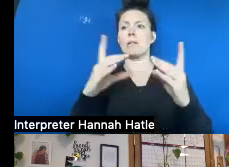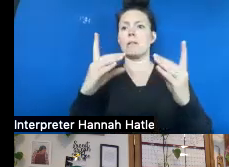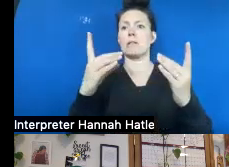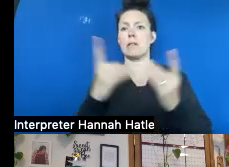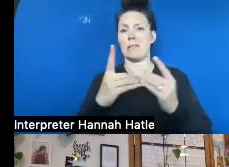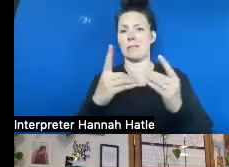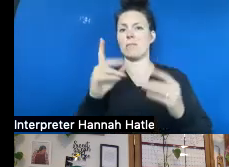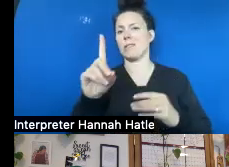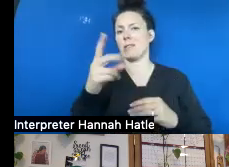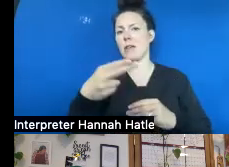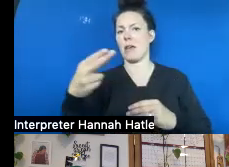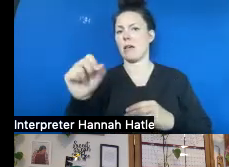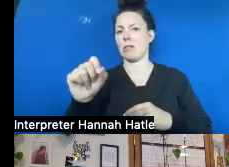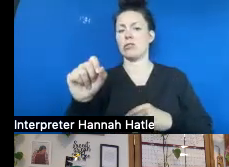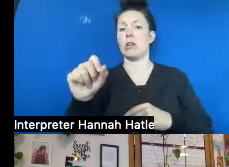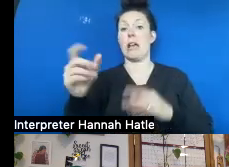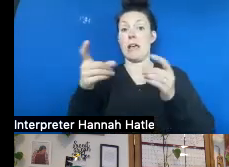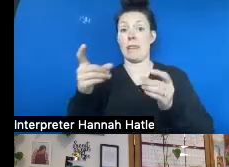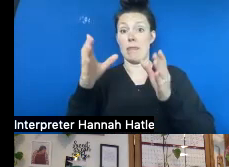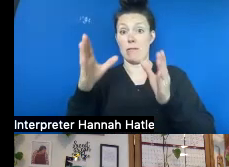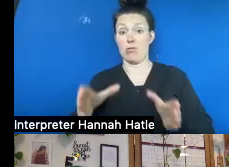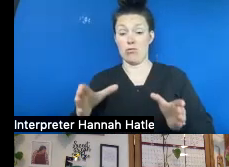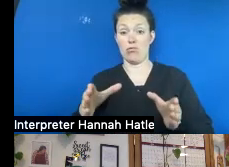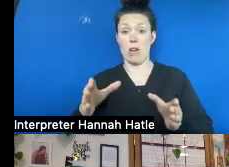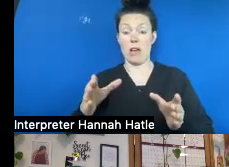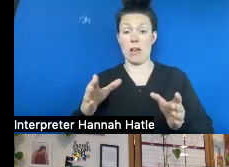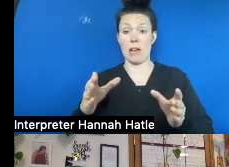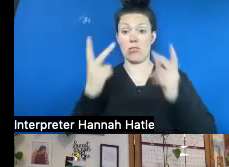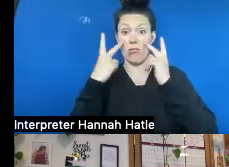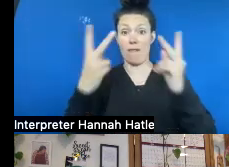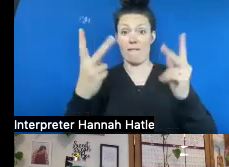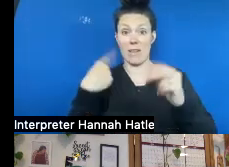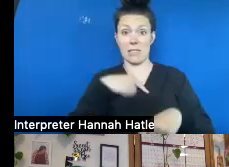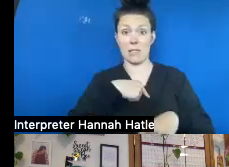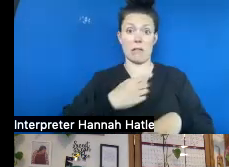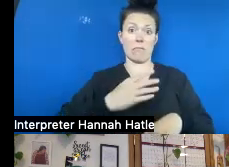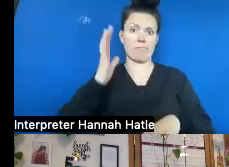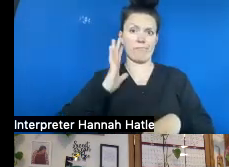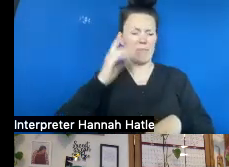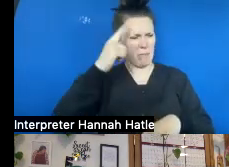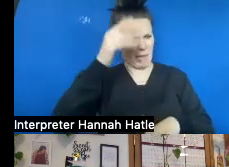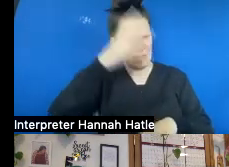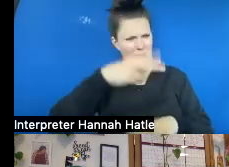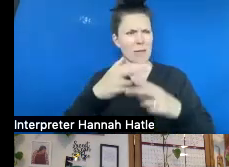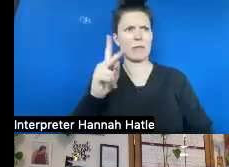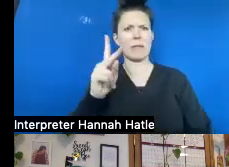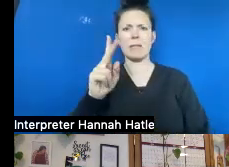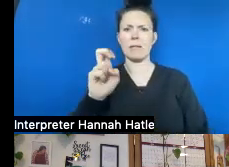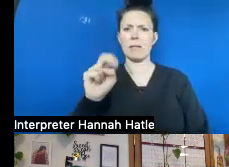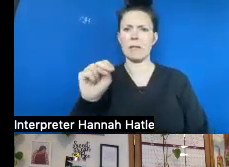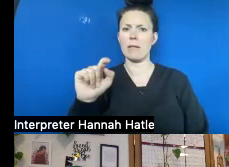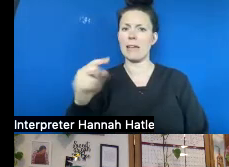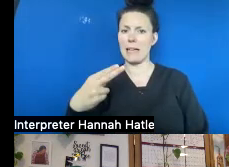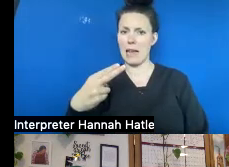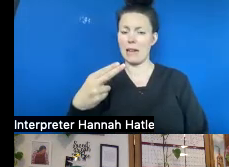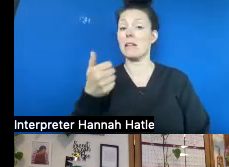Human Services director back then. I think his name was Kenneth Noyes, and he